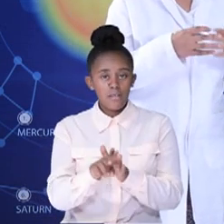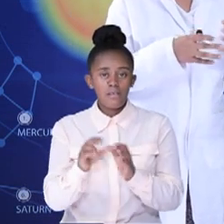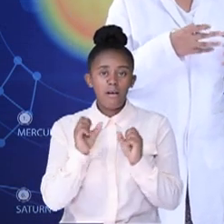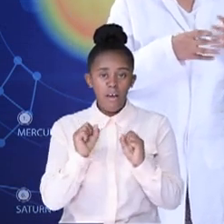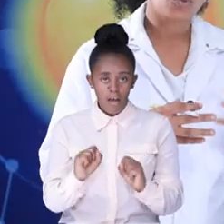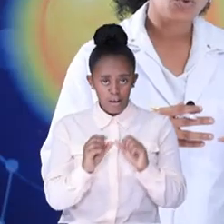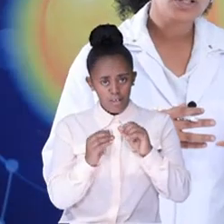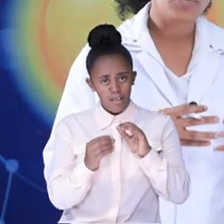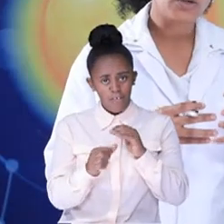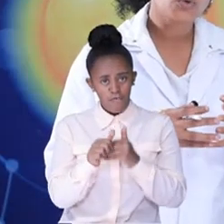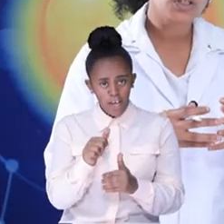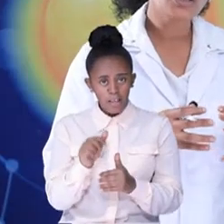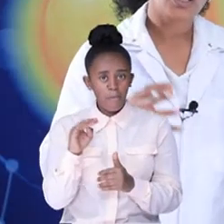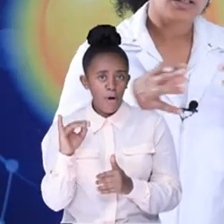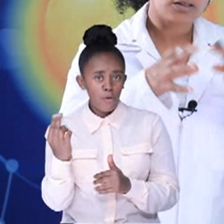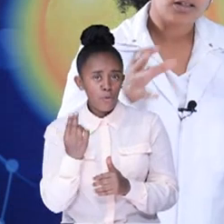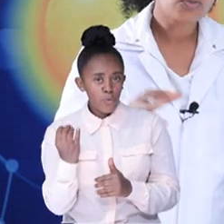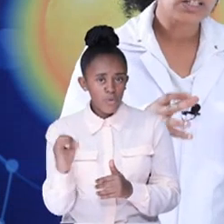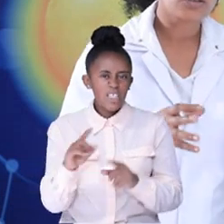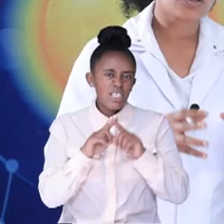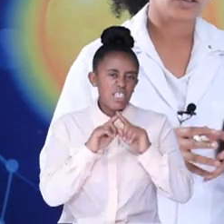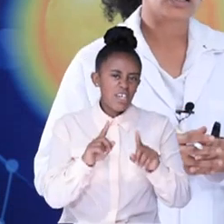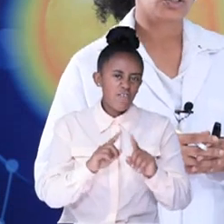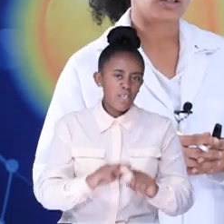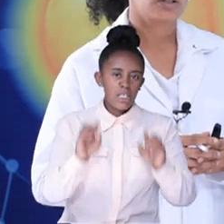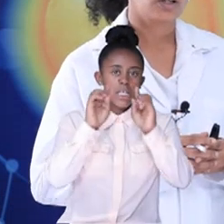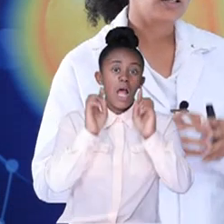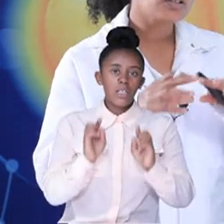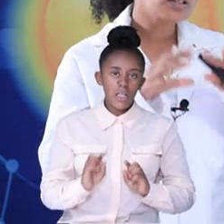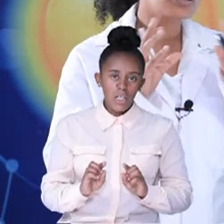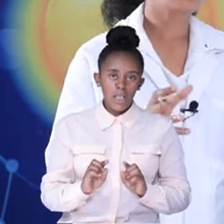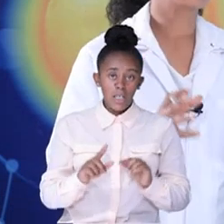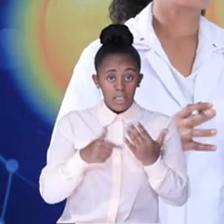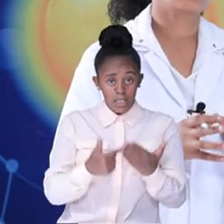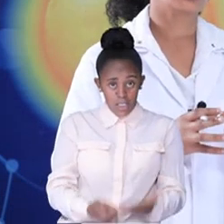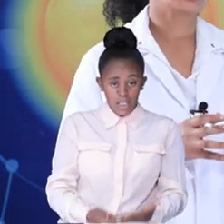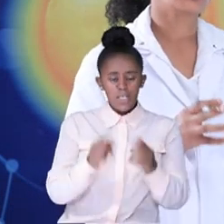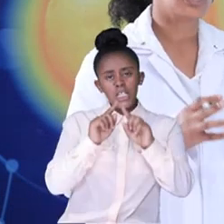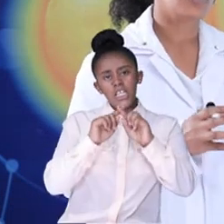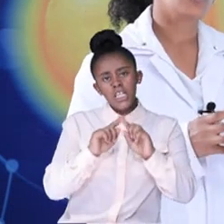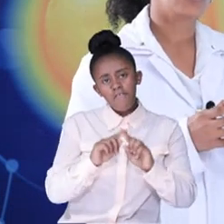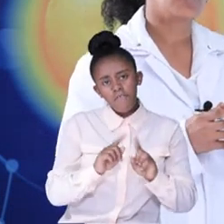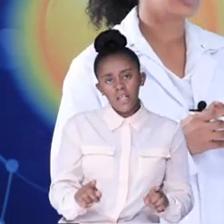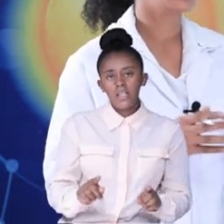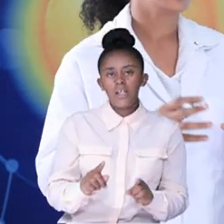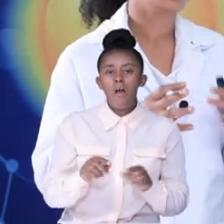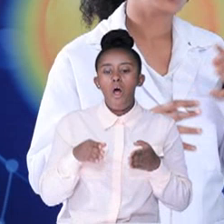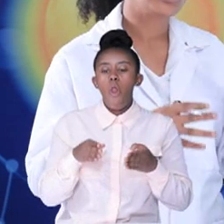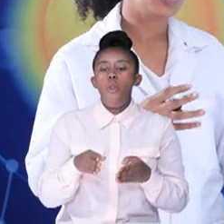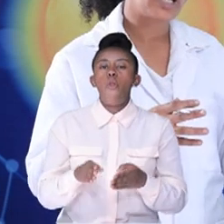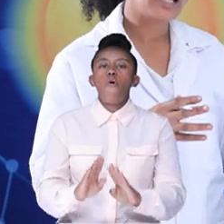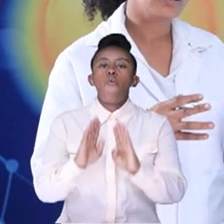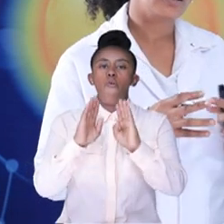can infect our body by using its different structures, and these different structures allow the virus